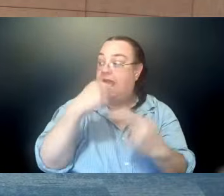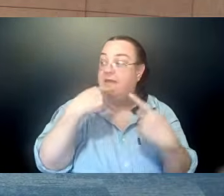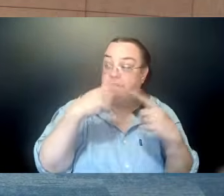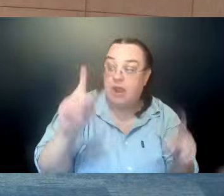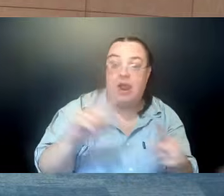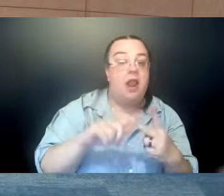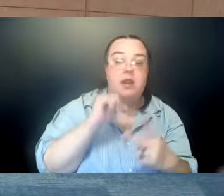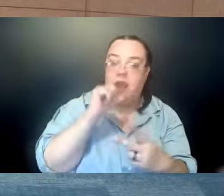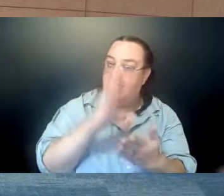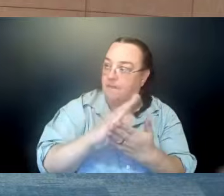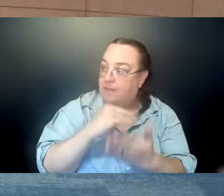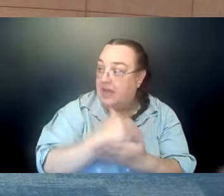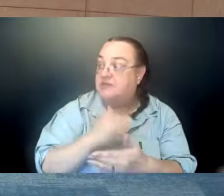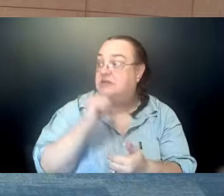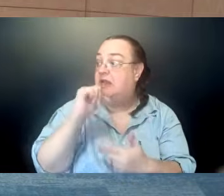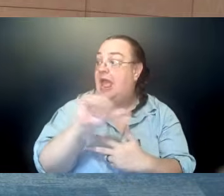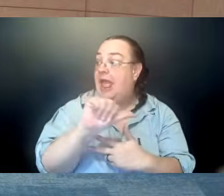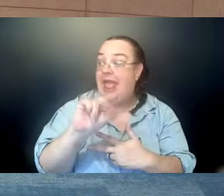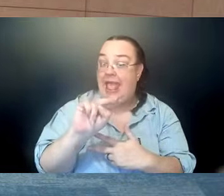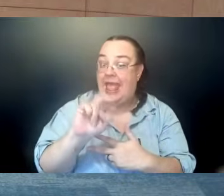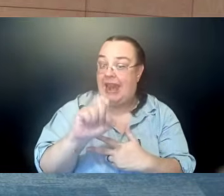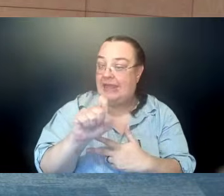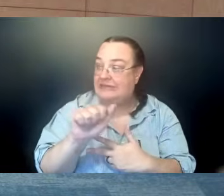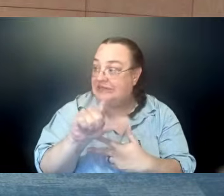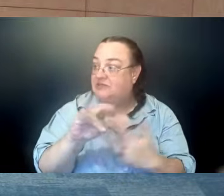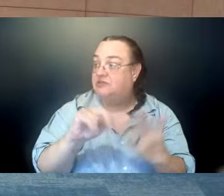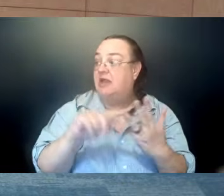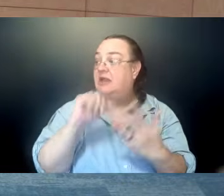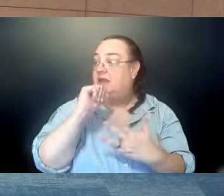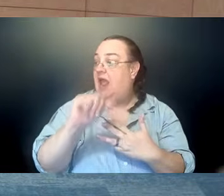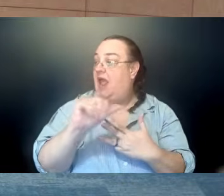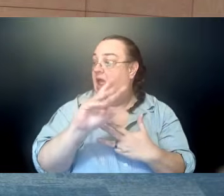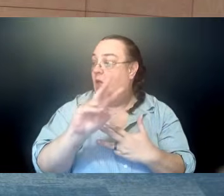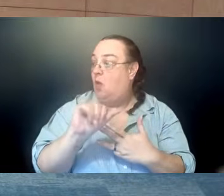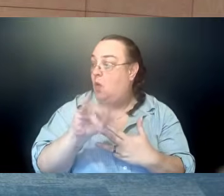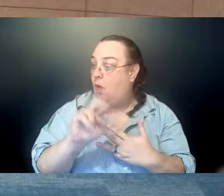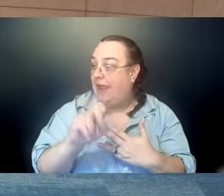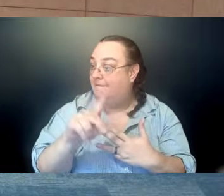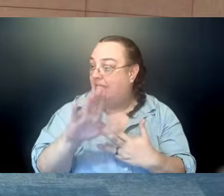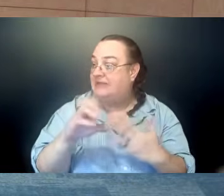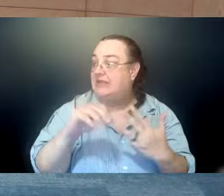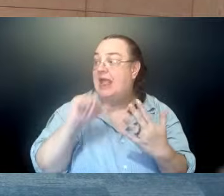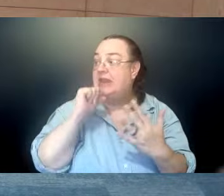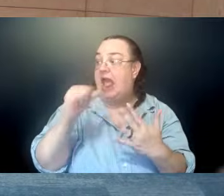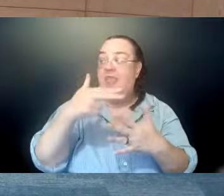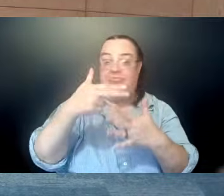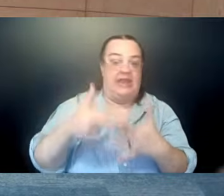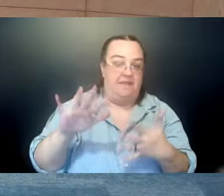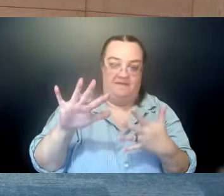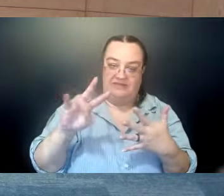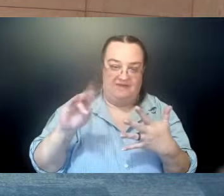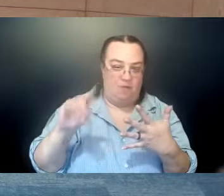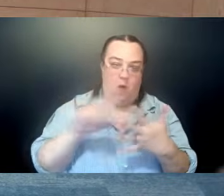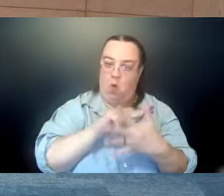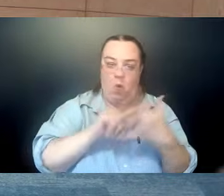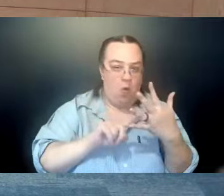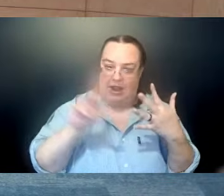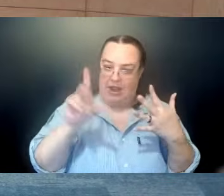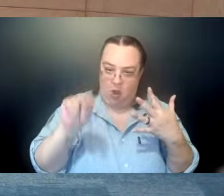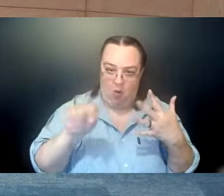ordinance, not annexation, not the Wayne Place lots, and not the naming of 5701. Any other topic.